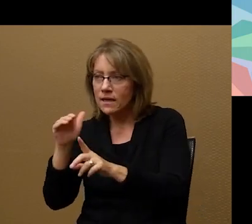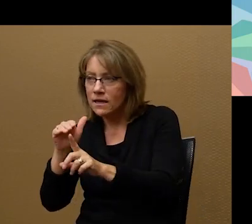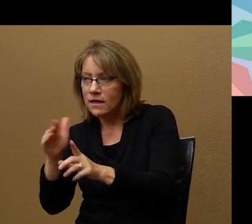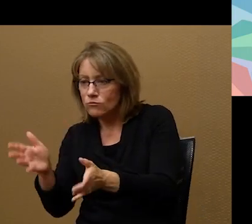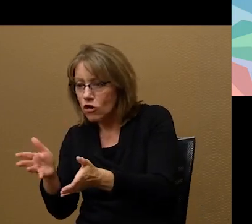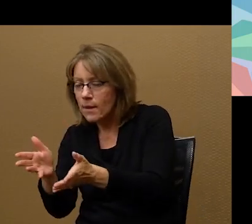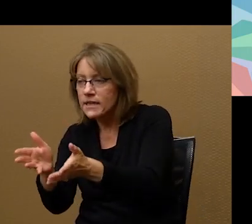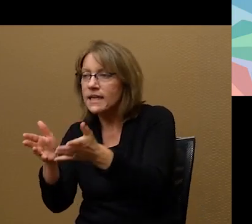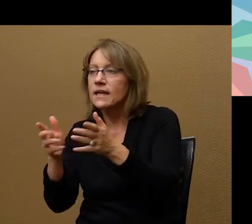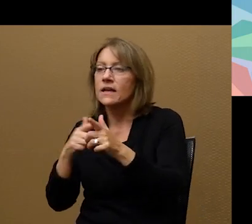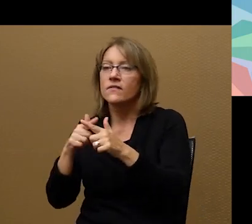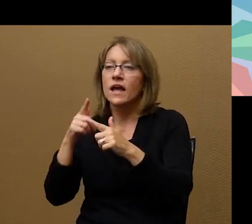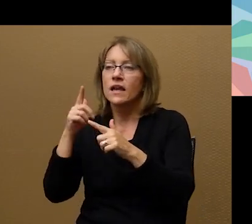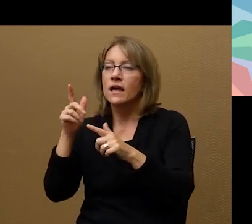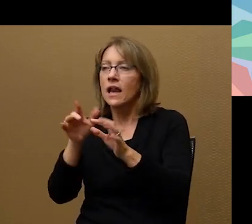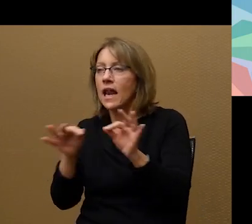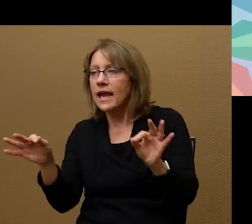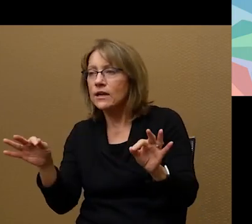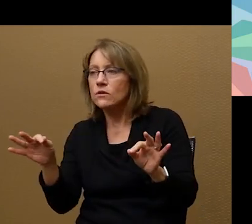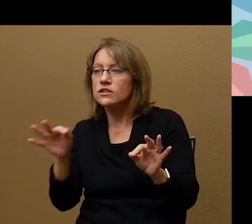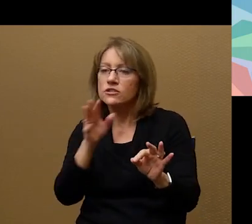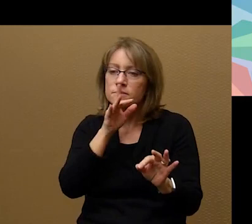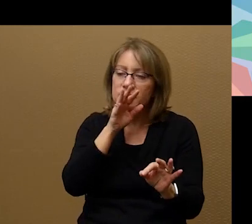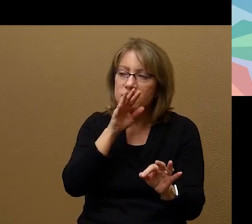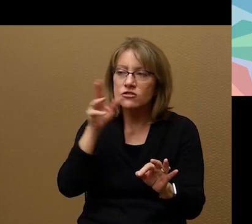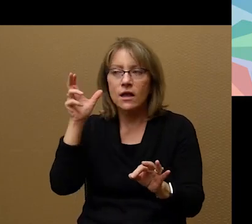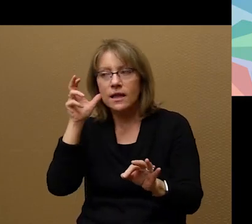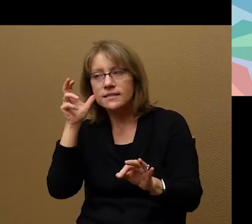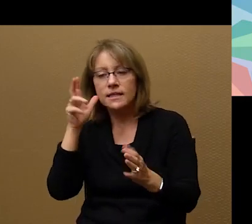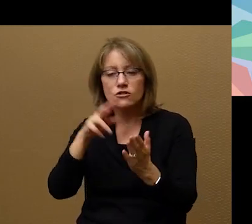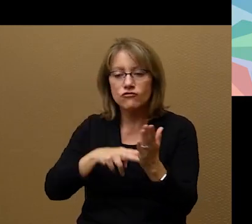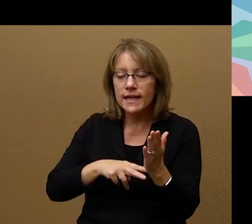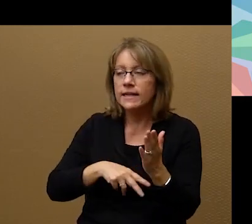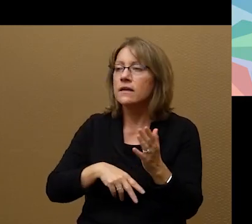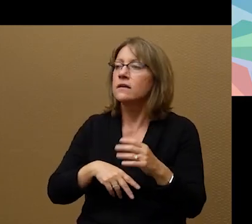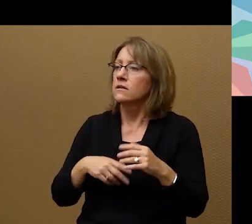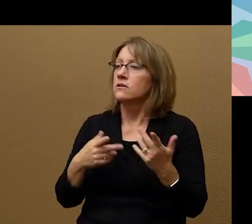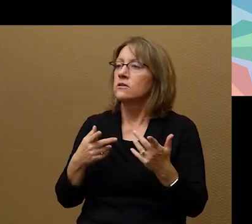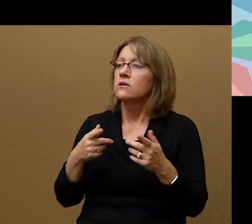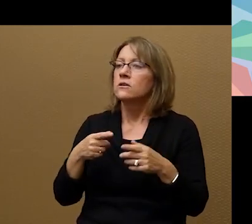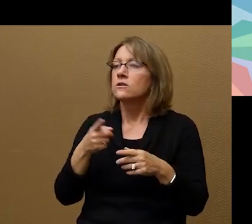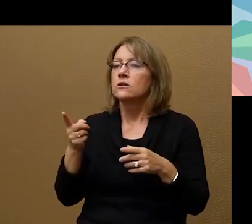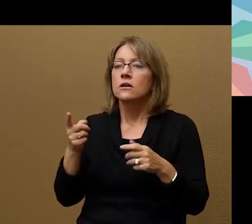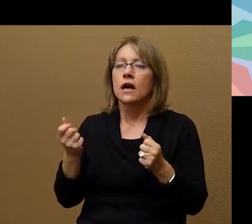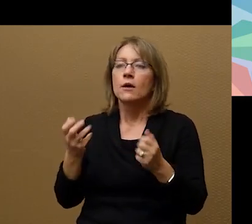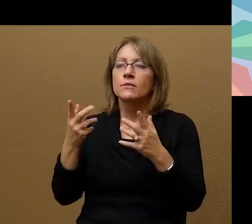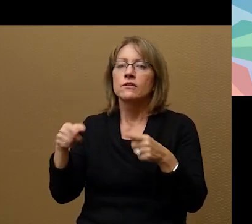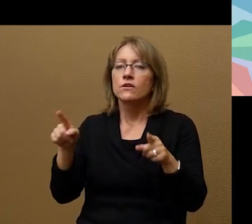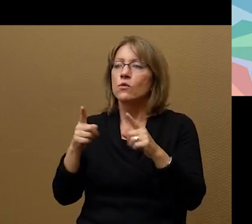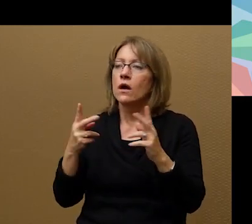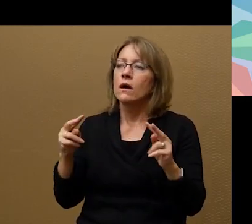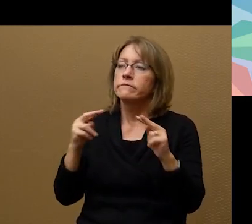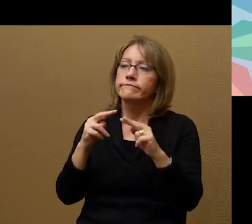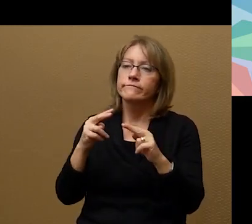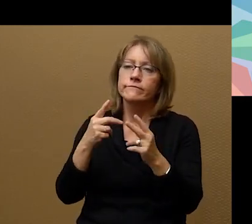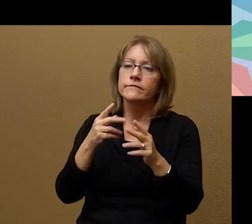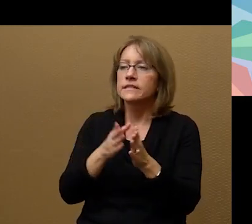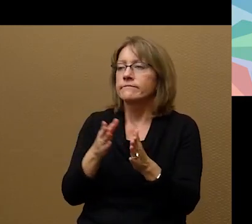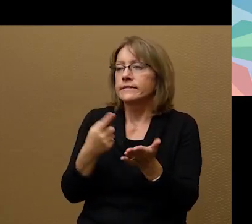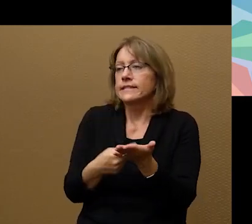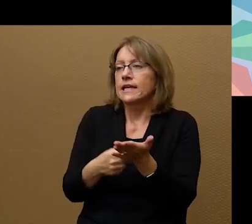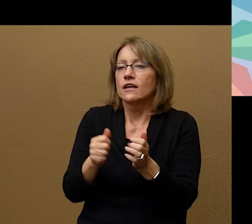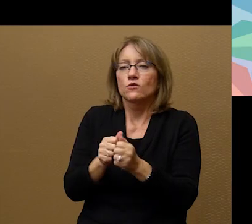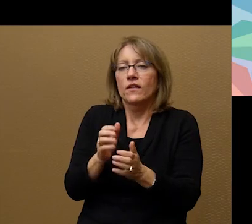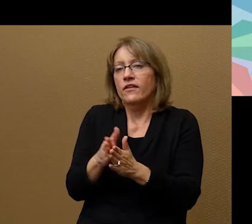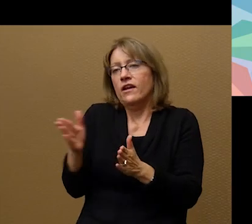language, speech, listening, and reading. How many, so you guys can turn to a neighbor and talk about how many of